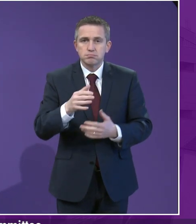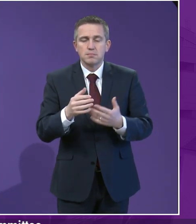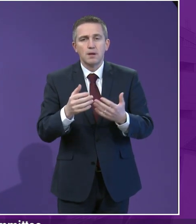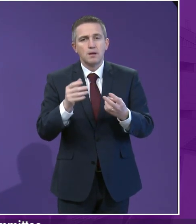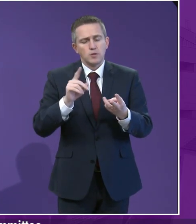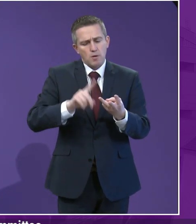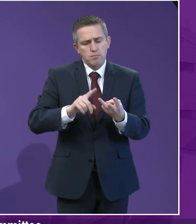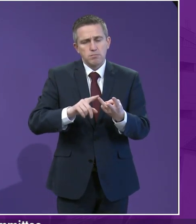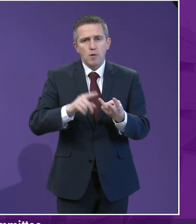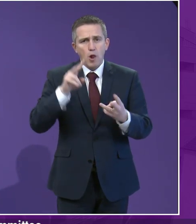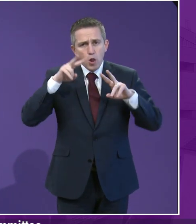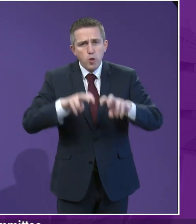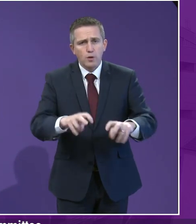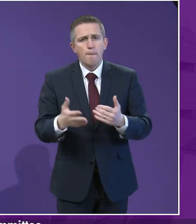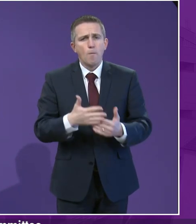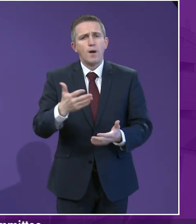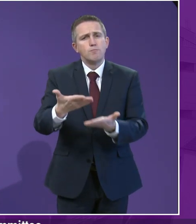is.